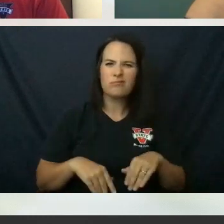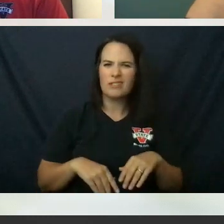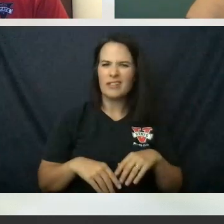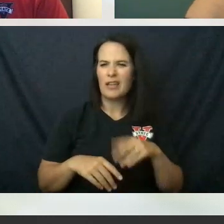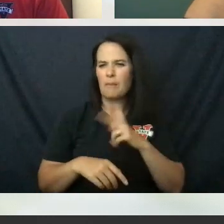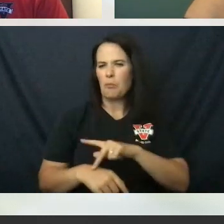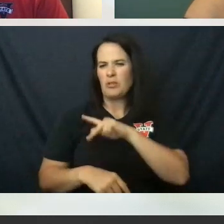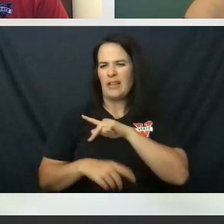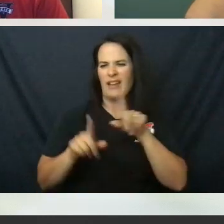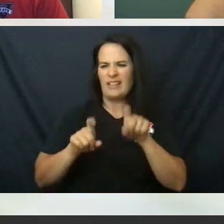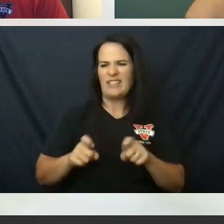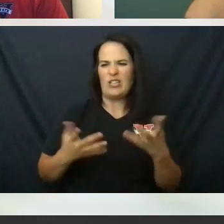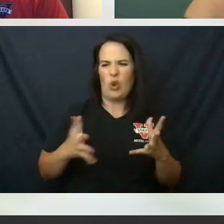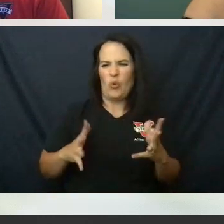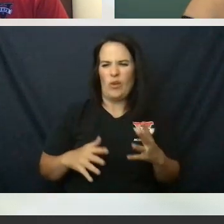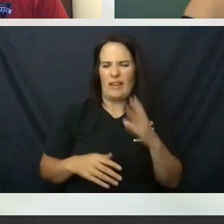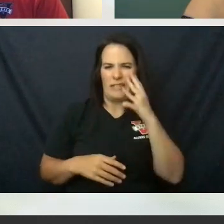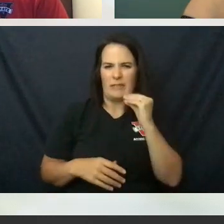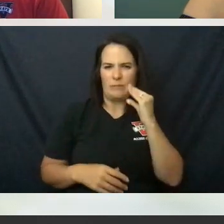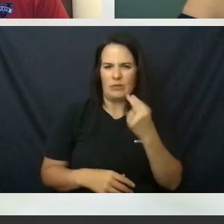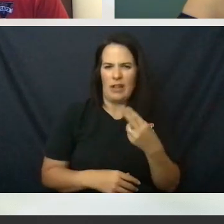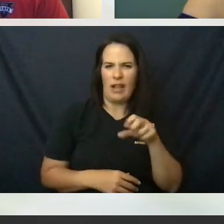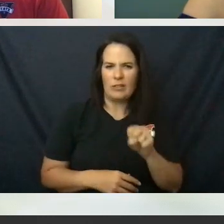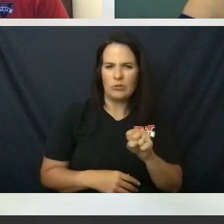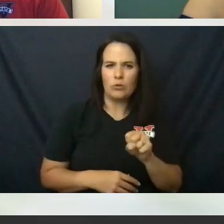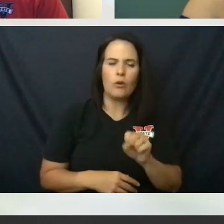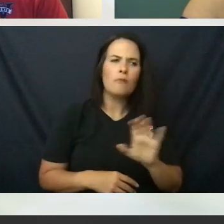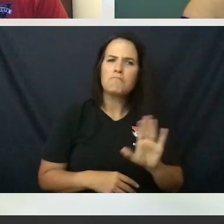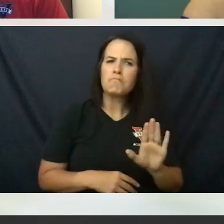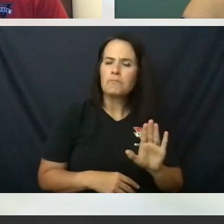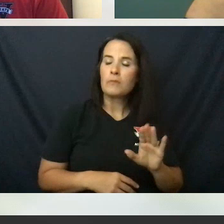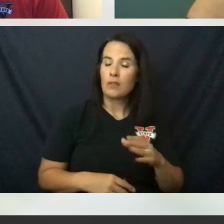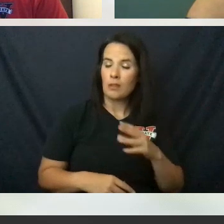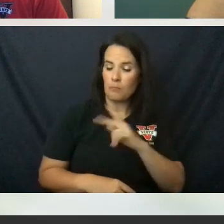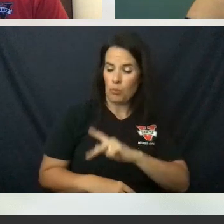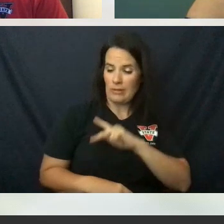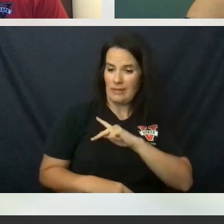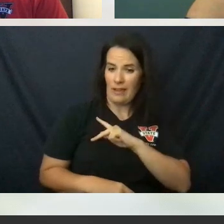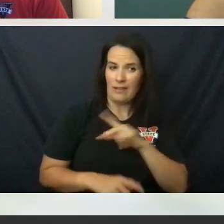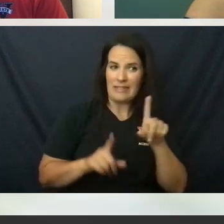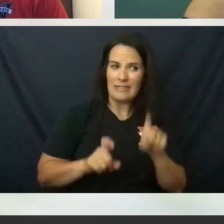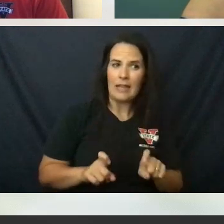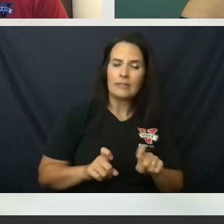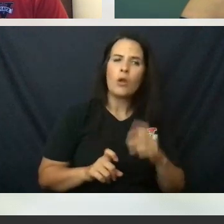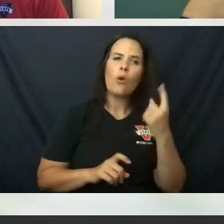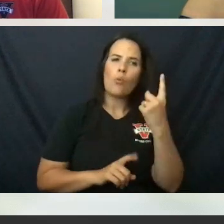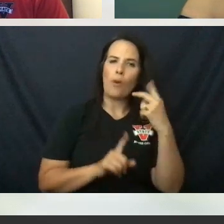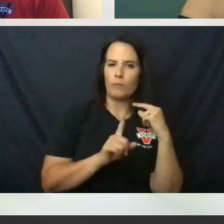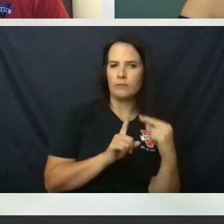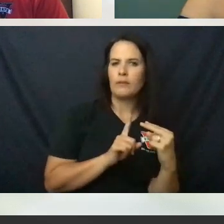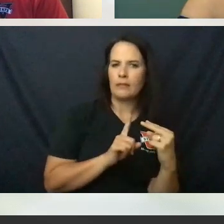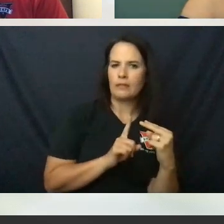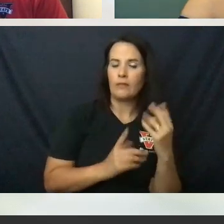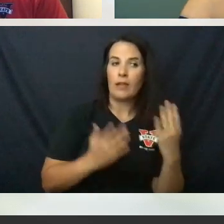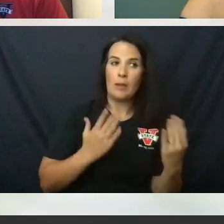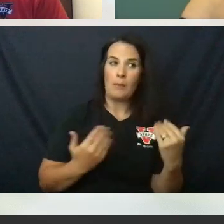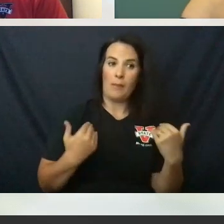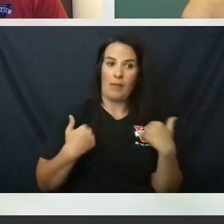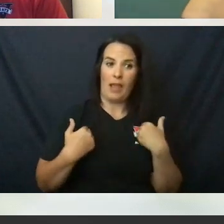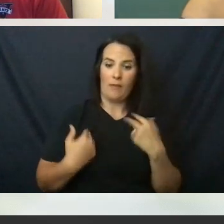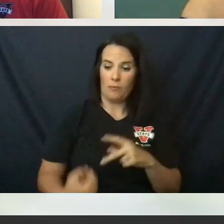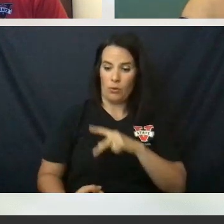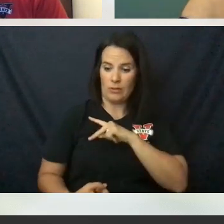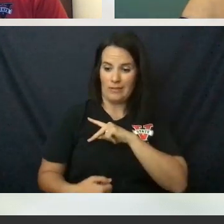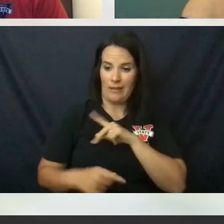personality tests in high school. You know, those personality tests, that's just one side of the story. They may even do a personality test